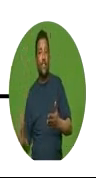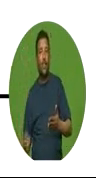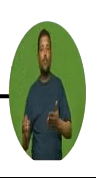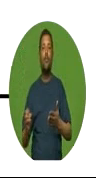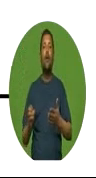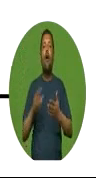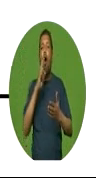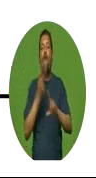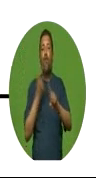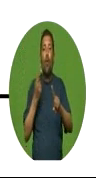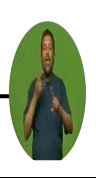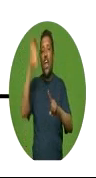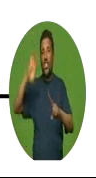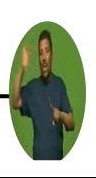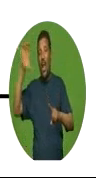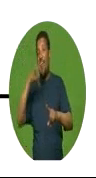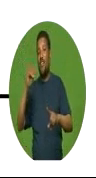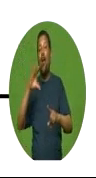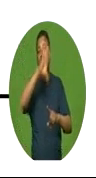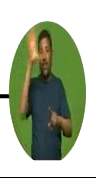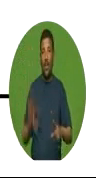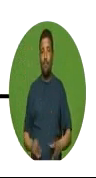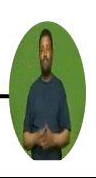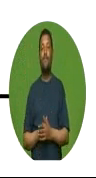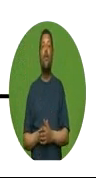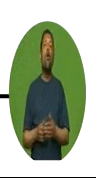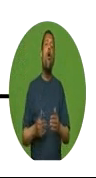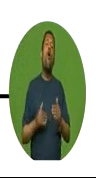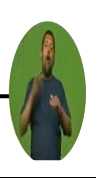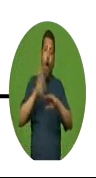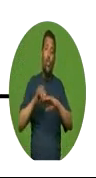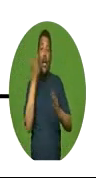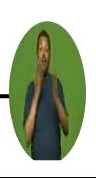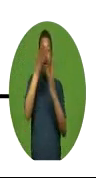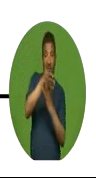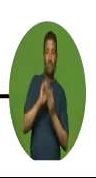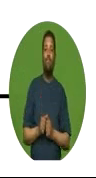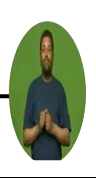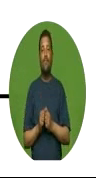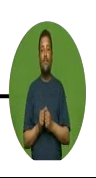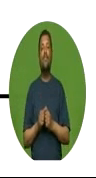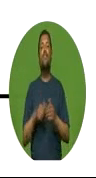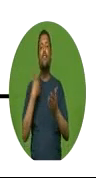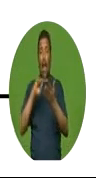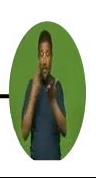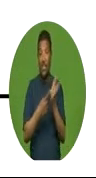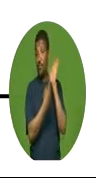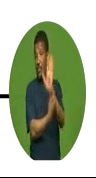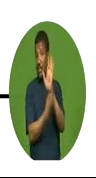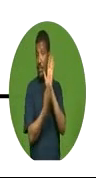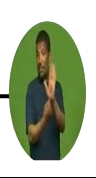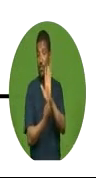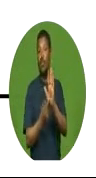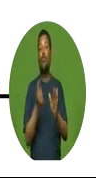from Asia and Africa. On the other hand, evidences indicate